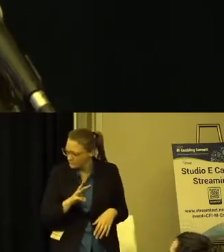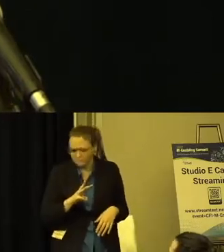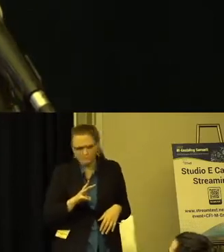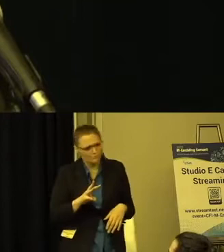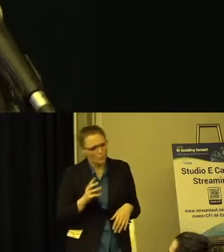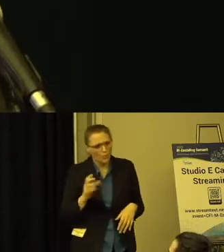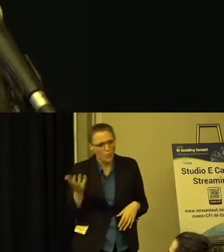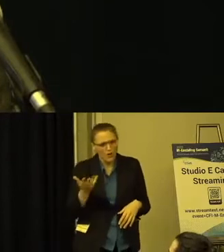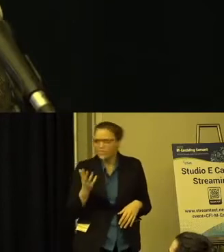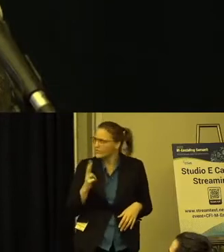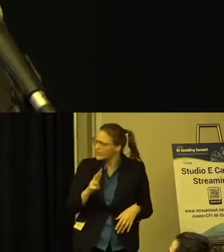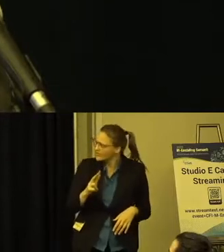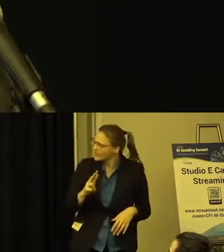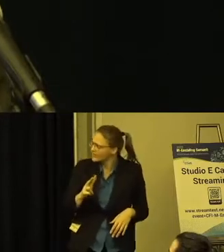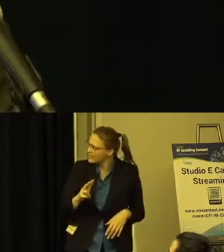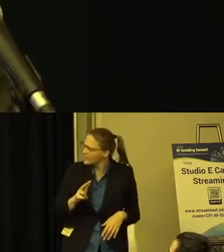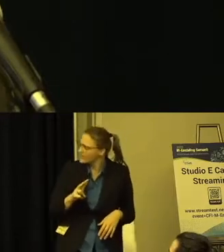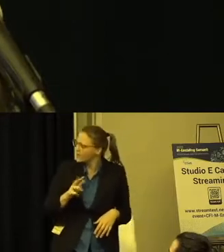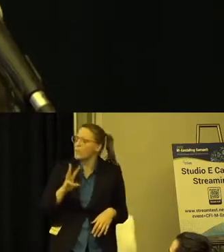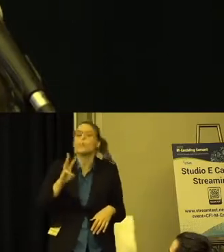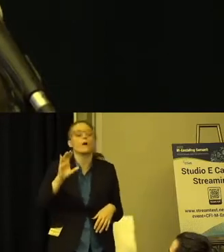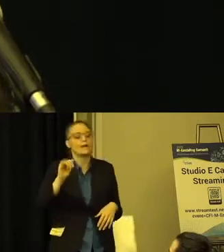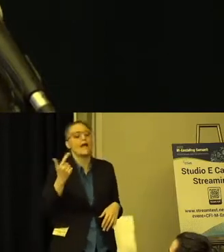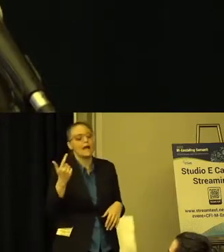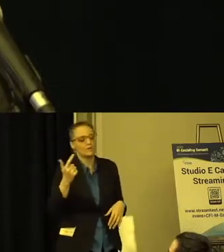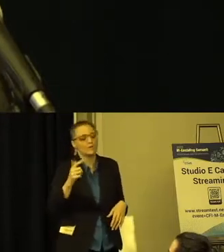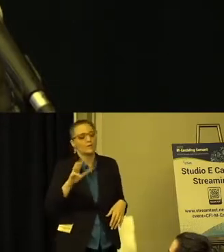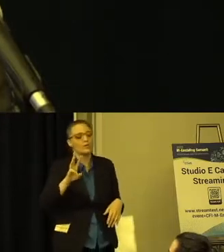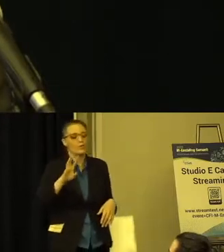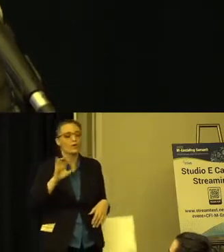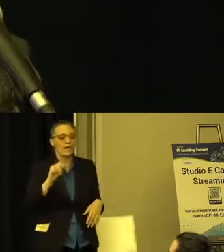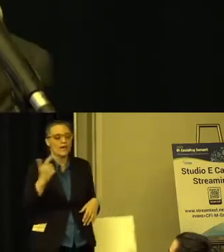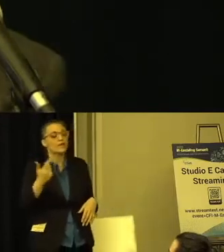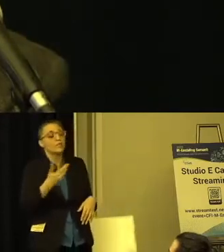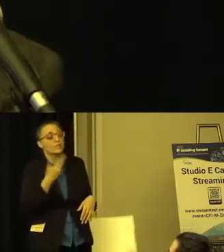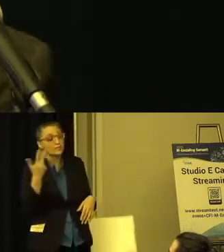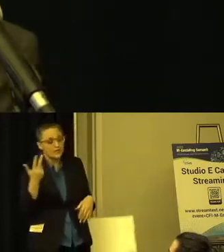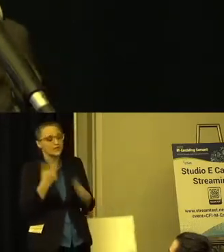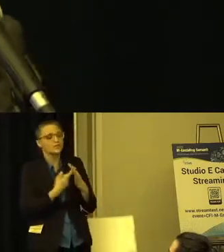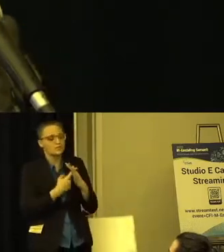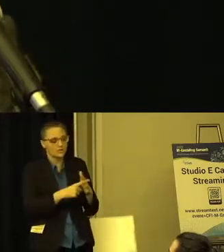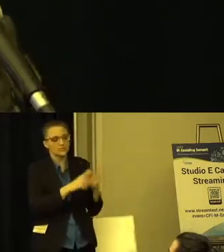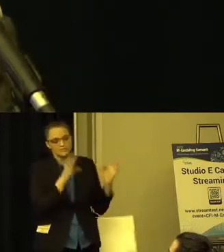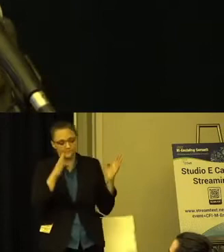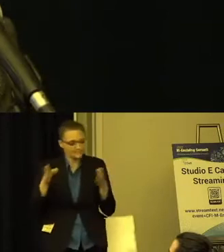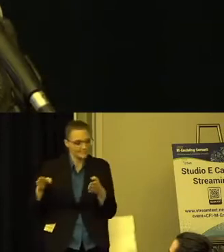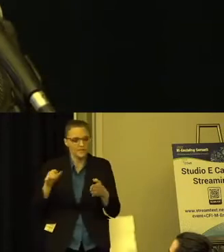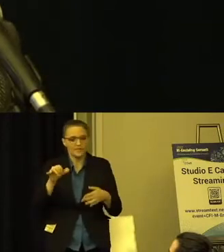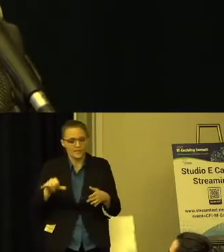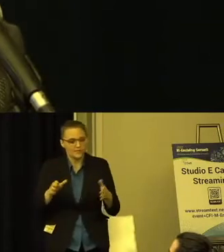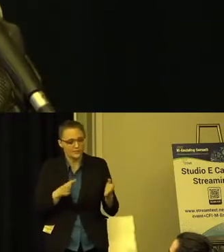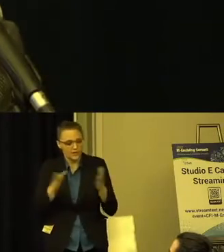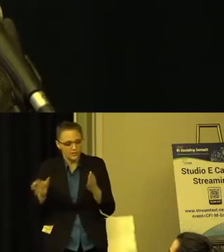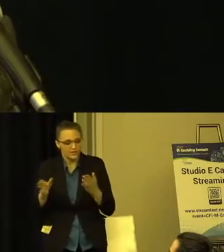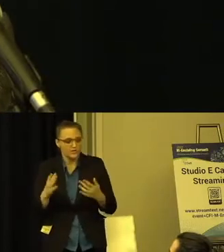direction. It's a very potentially boil the ocean project. We're trying to keep it a little more contained than that,